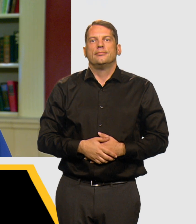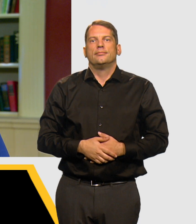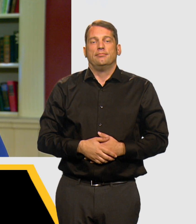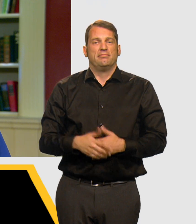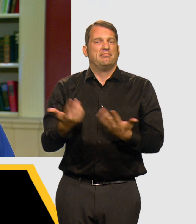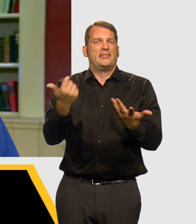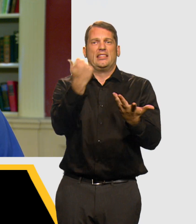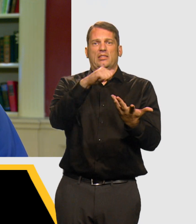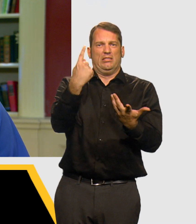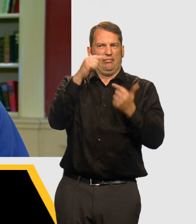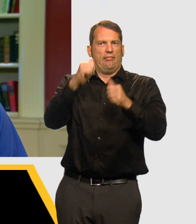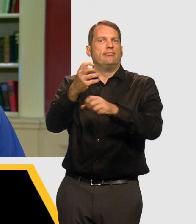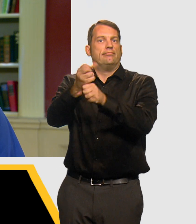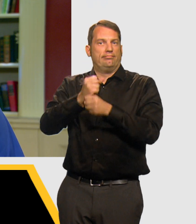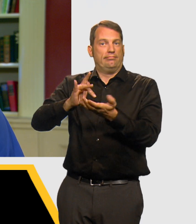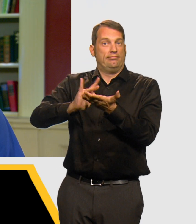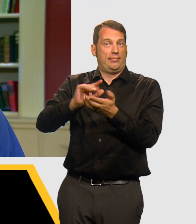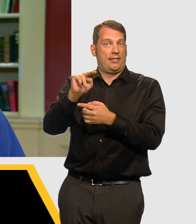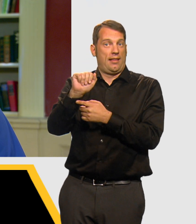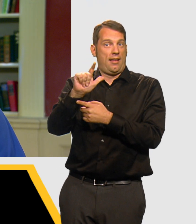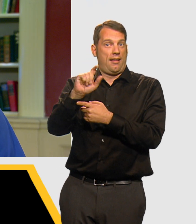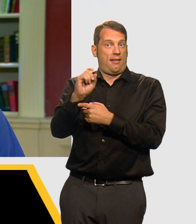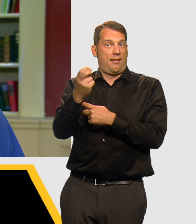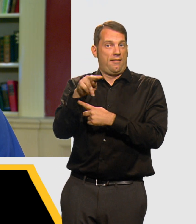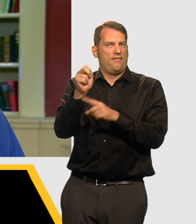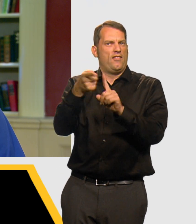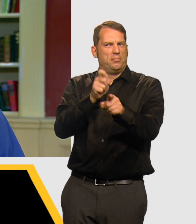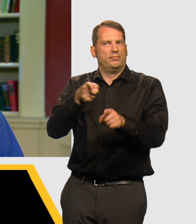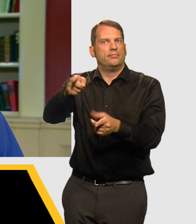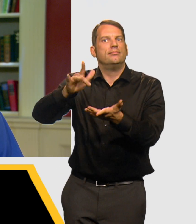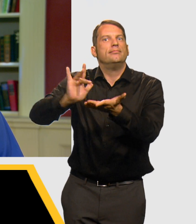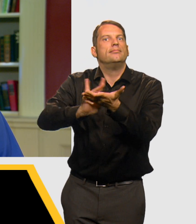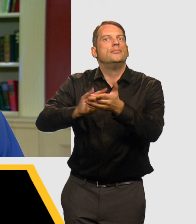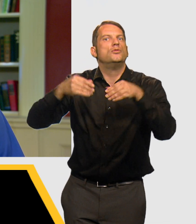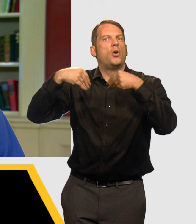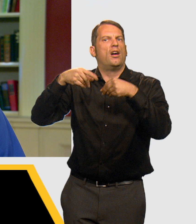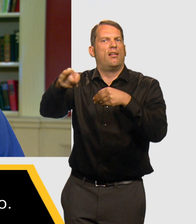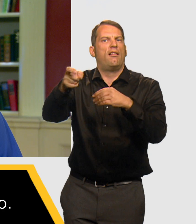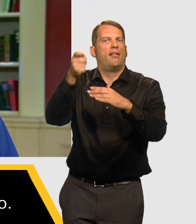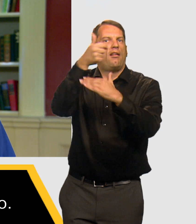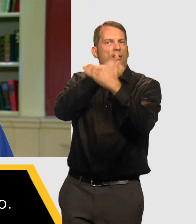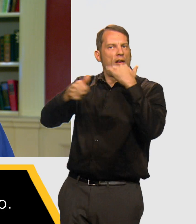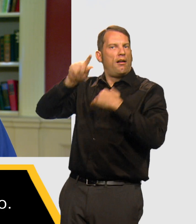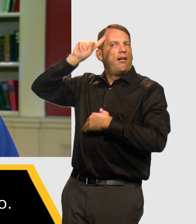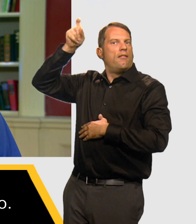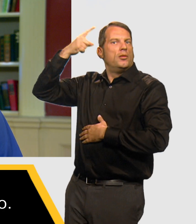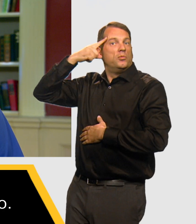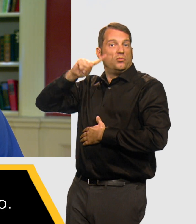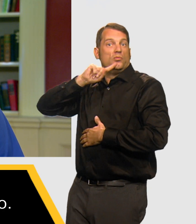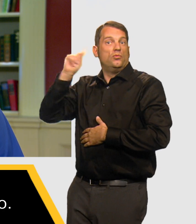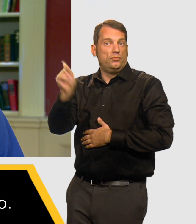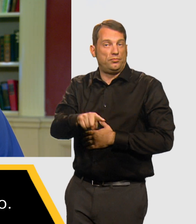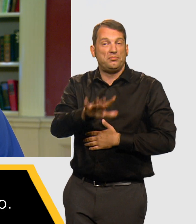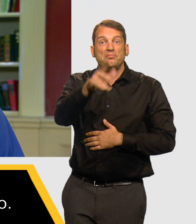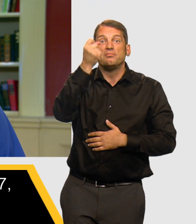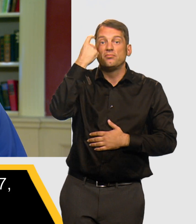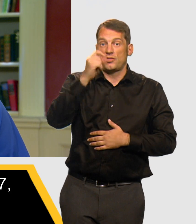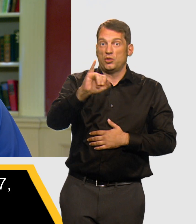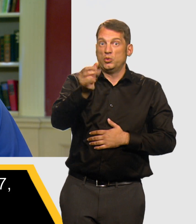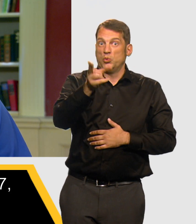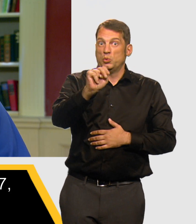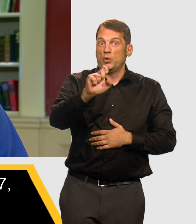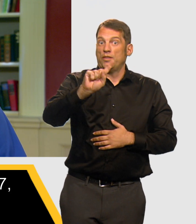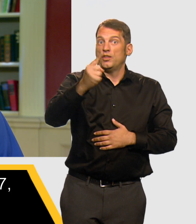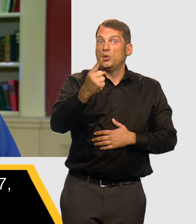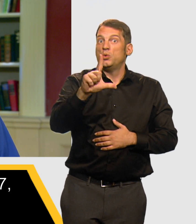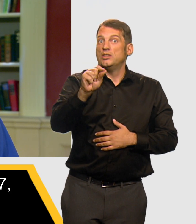nextdistro.org/Maryland. Any individual can obtain naloxone at a participating pharmacy through the statewide standing order. As